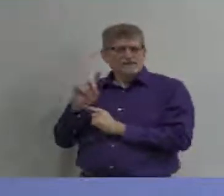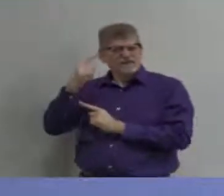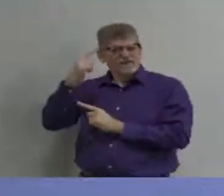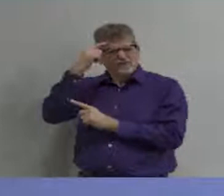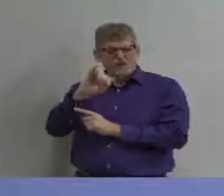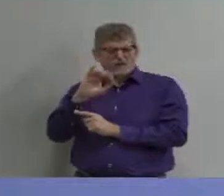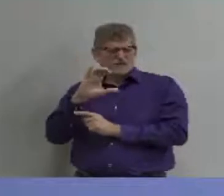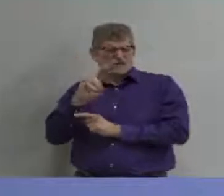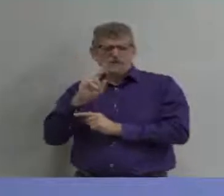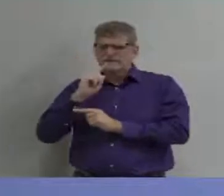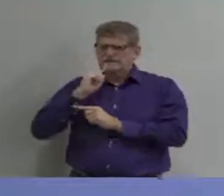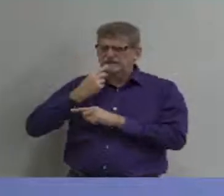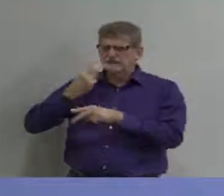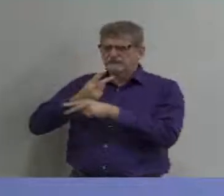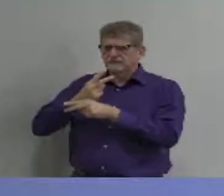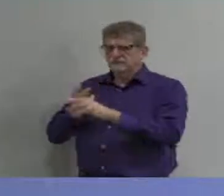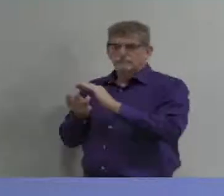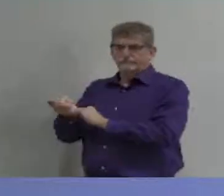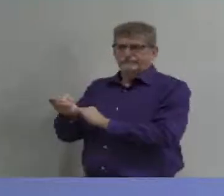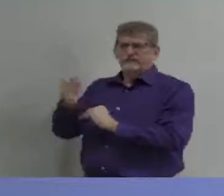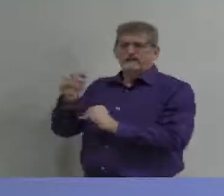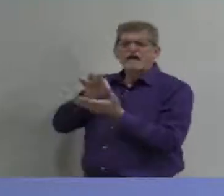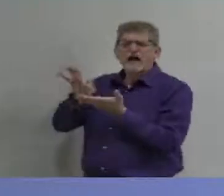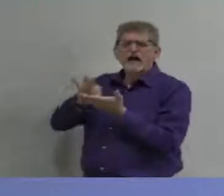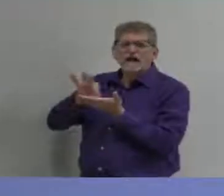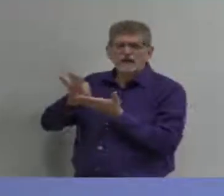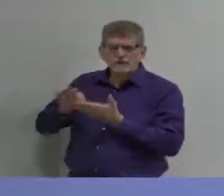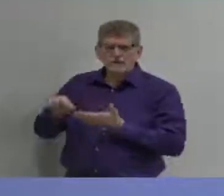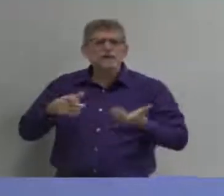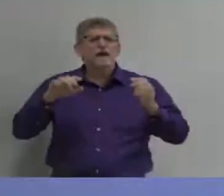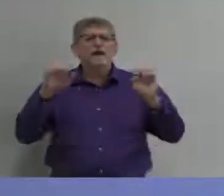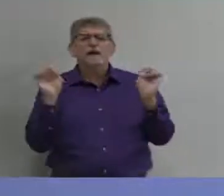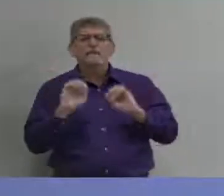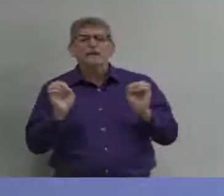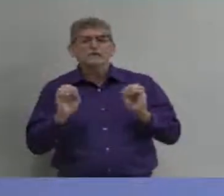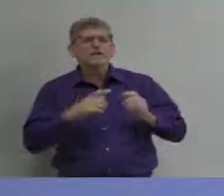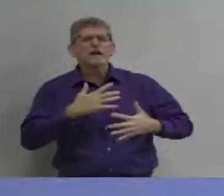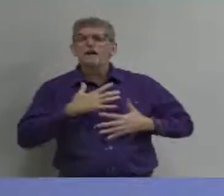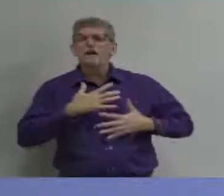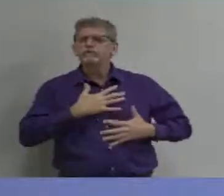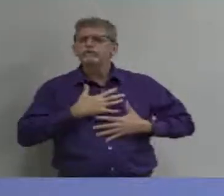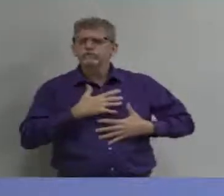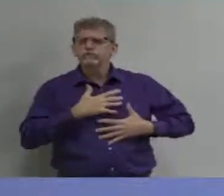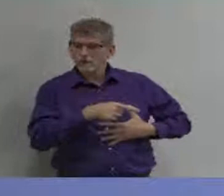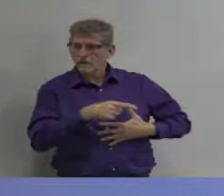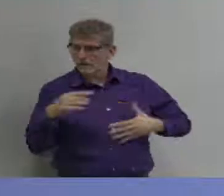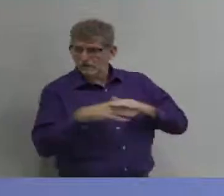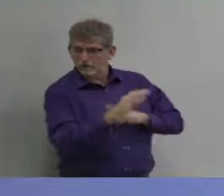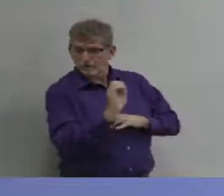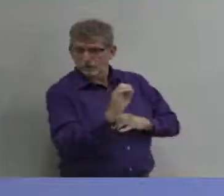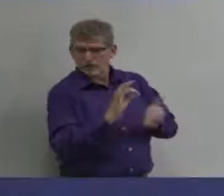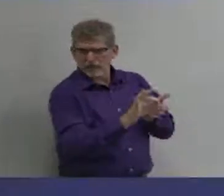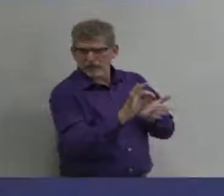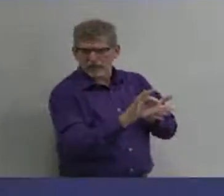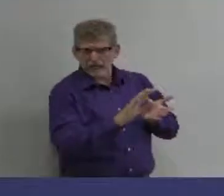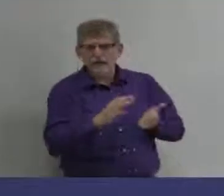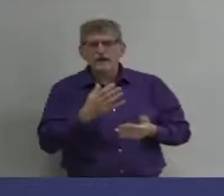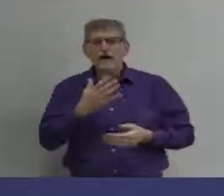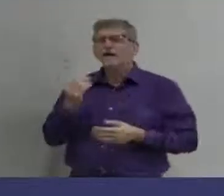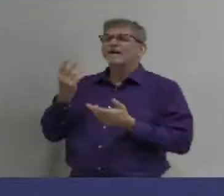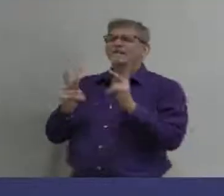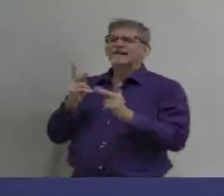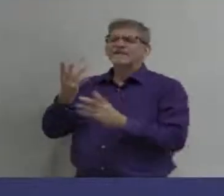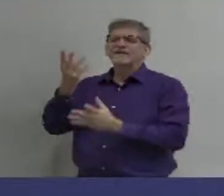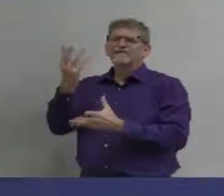the number of emergency department visits for respiratory illnesses. And lastly, the number of deaths due to COVID-19. This